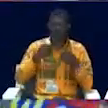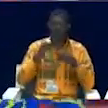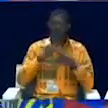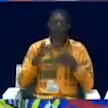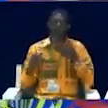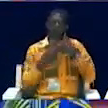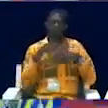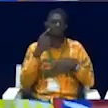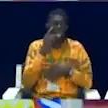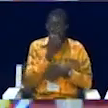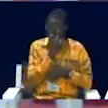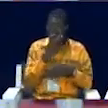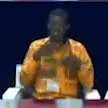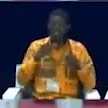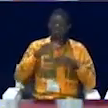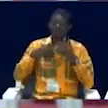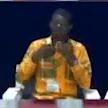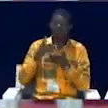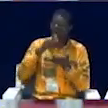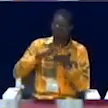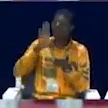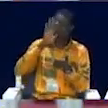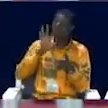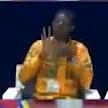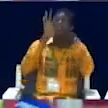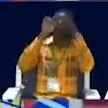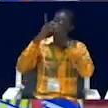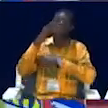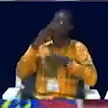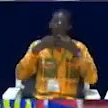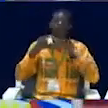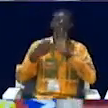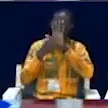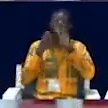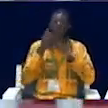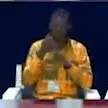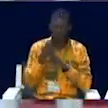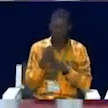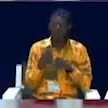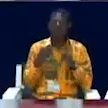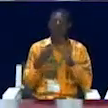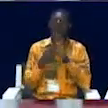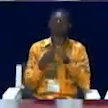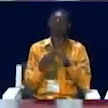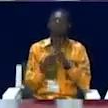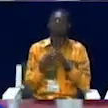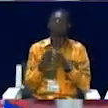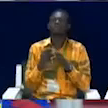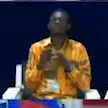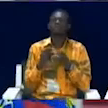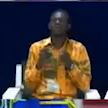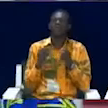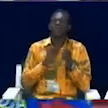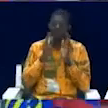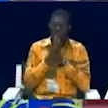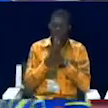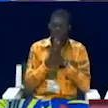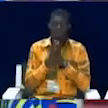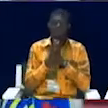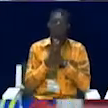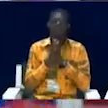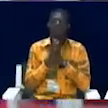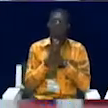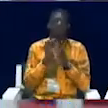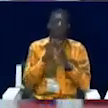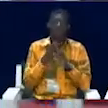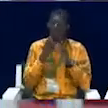na pada ki gbogbo ogo ko je tin e wa je ri ara yin e wa fi ti tobi yin han mo gbadura yin ni won ba ti mo mo gbadura